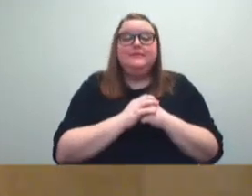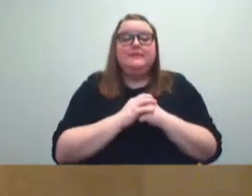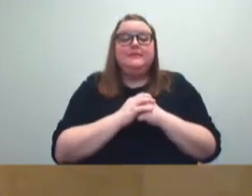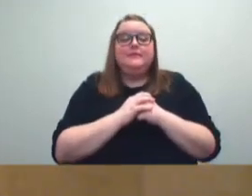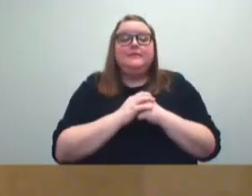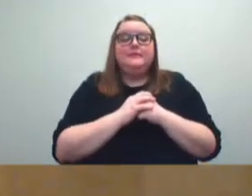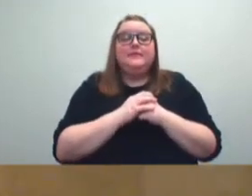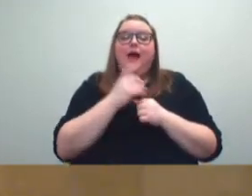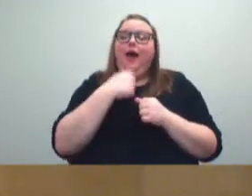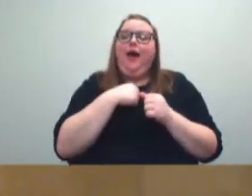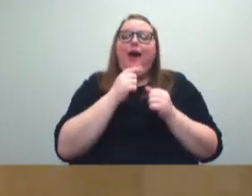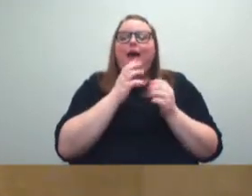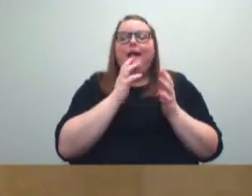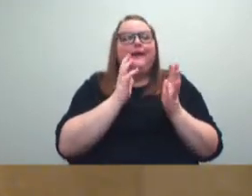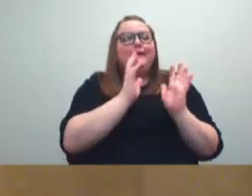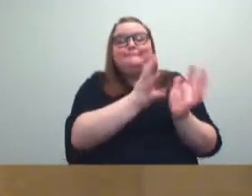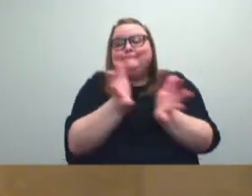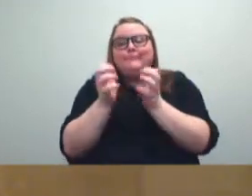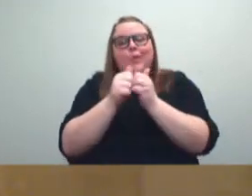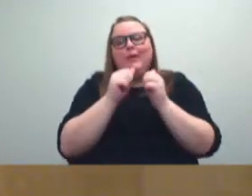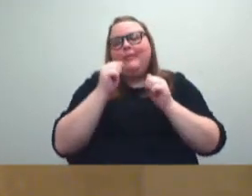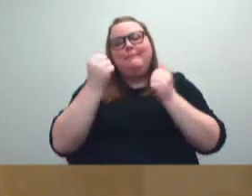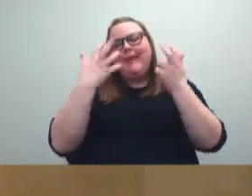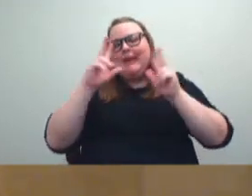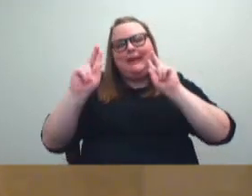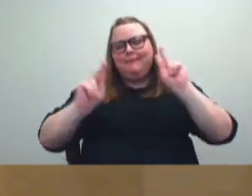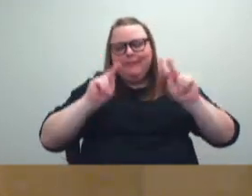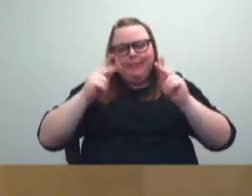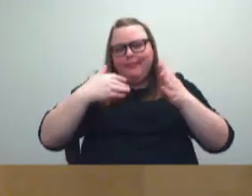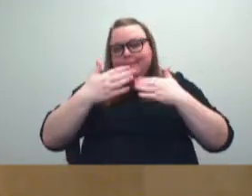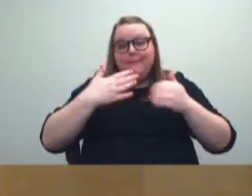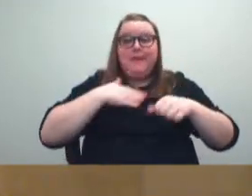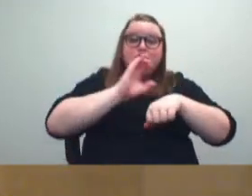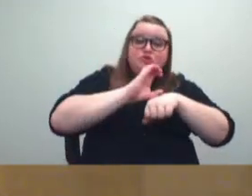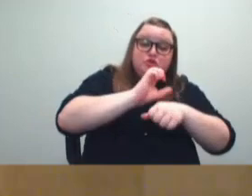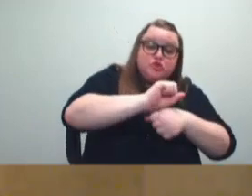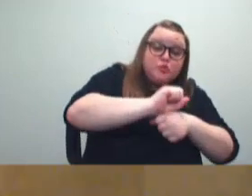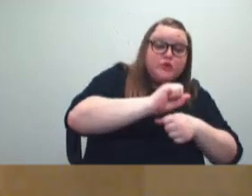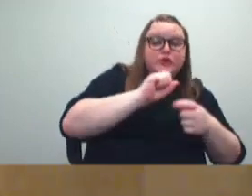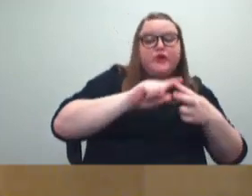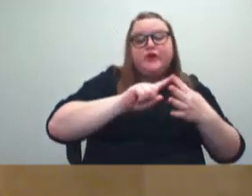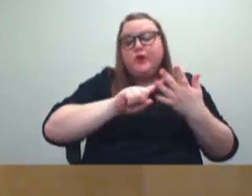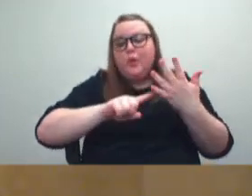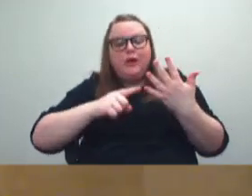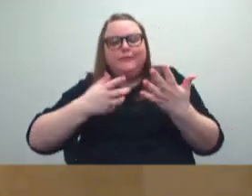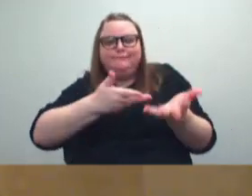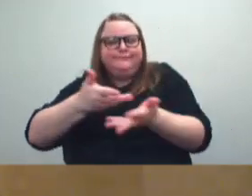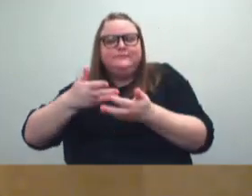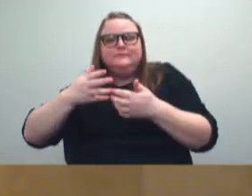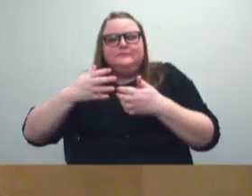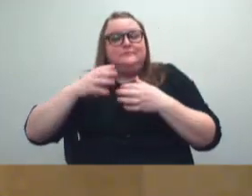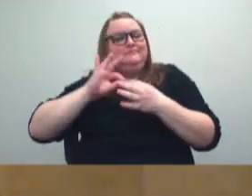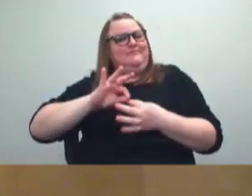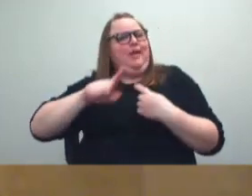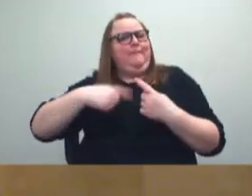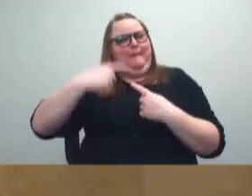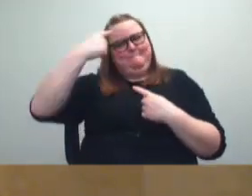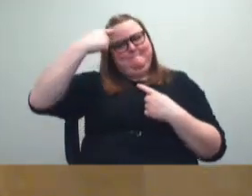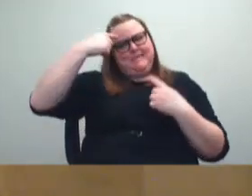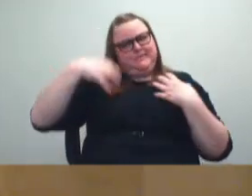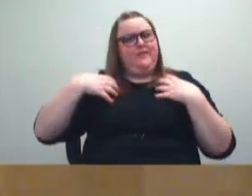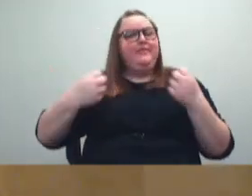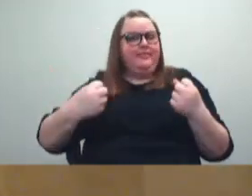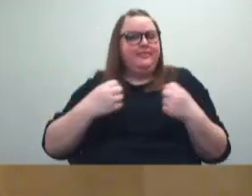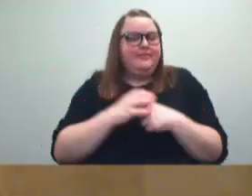chaplain work I do or city council or whatever it is, when it comes to mental health. We have a lot of issues going on with